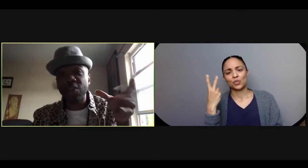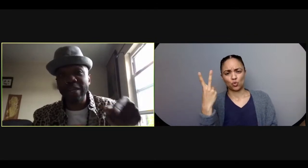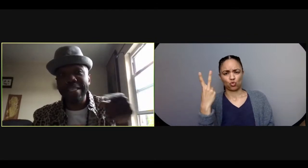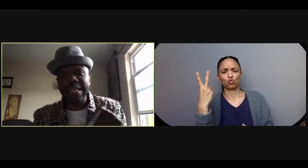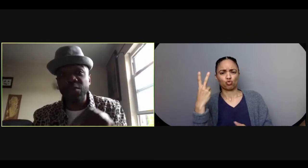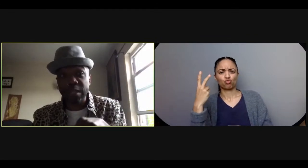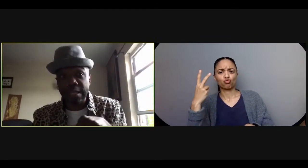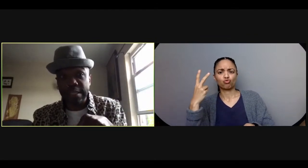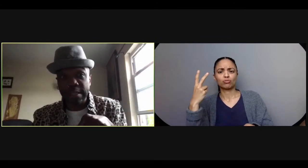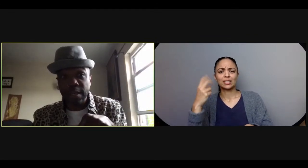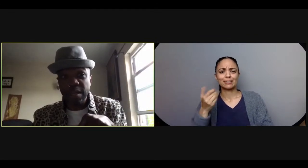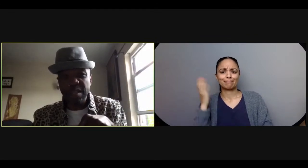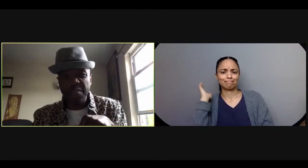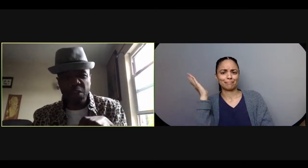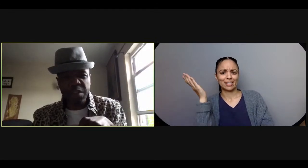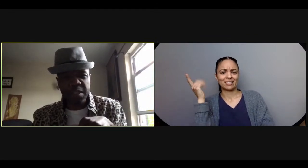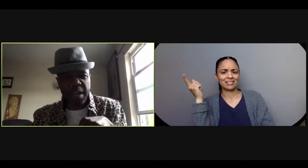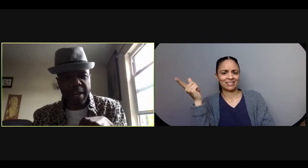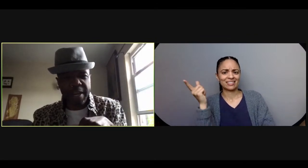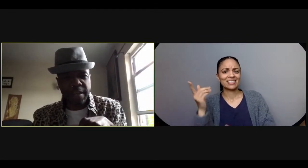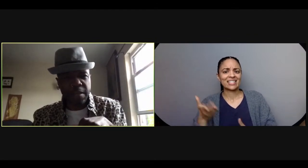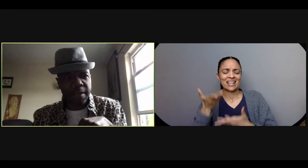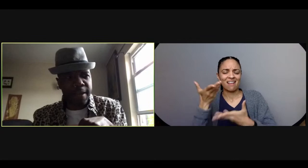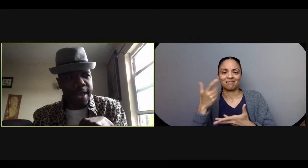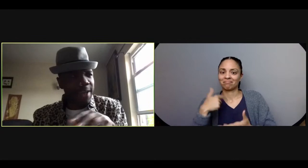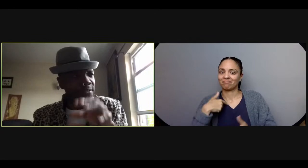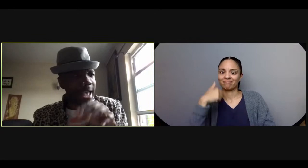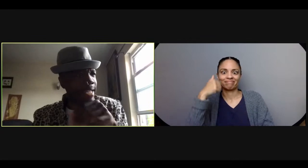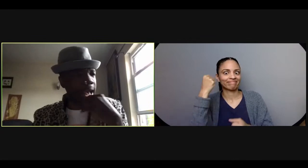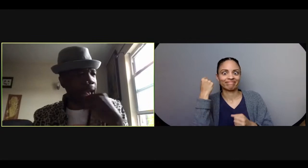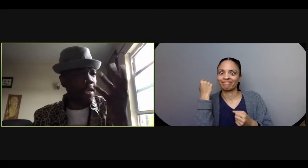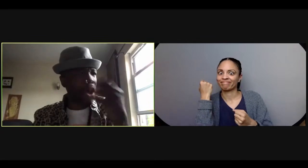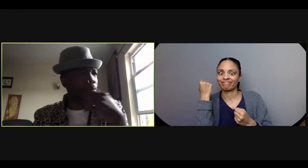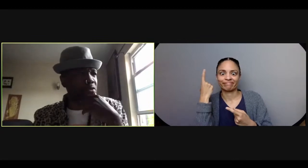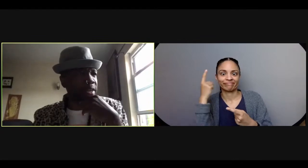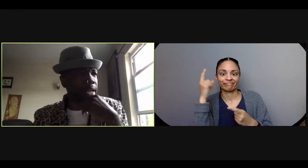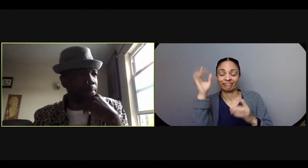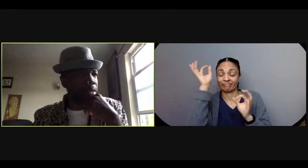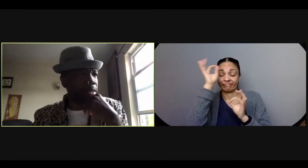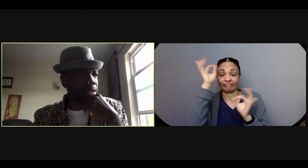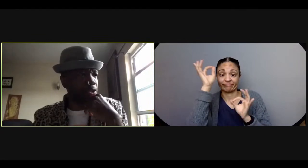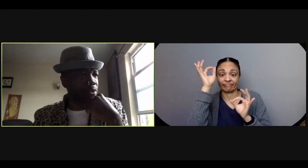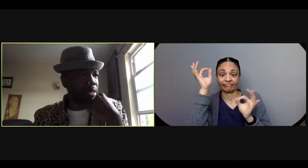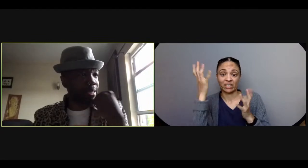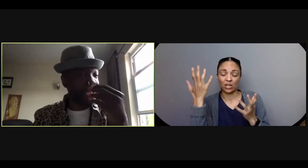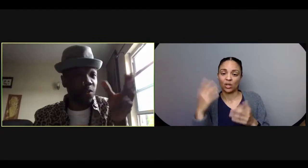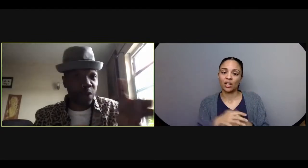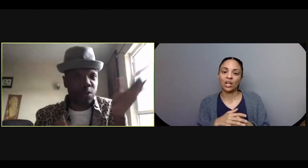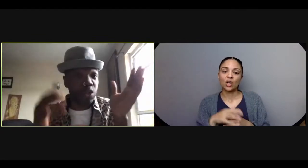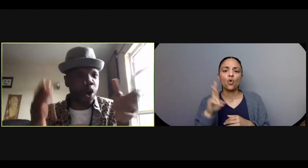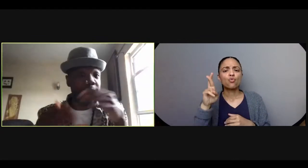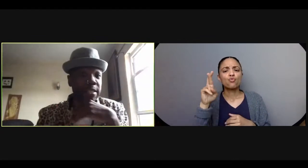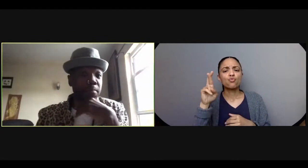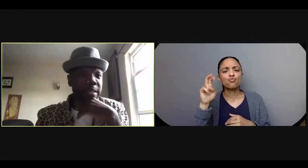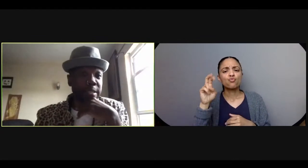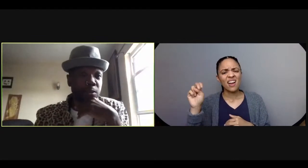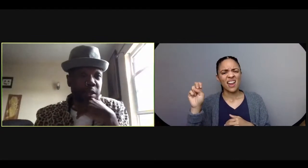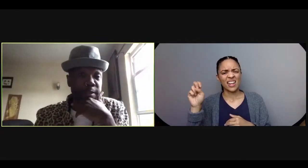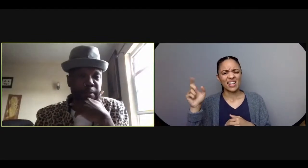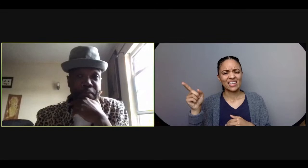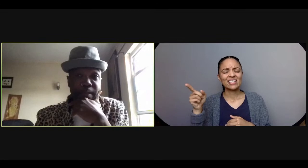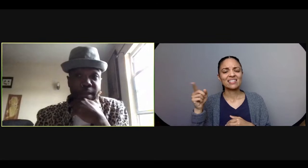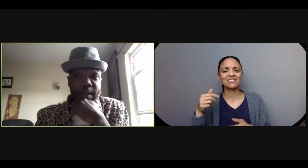Rennie danced with us. The first, I almost forget how many years Rennie danced. Rennie was always in the pieces with